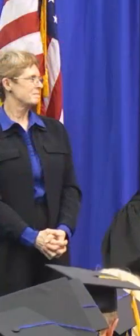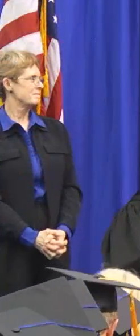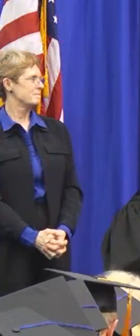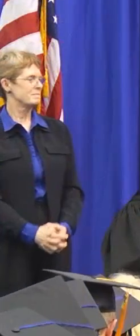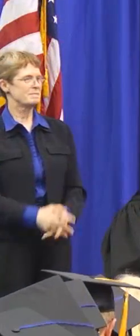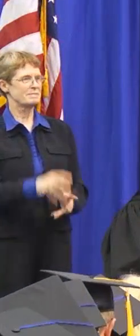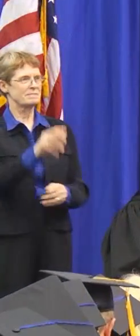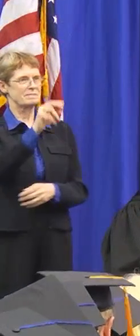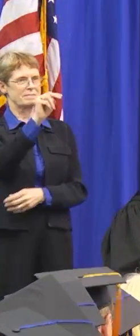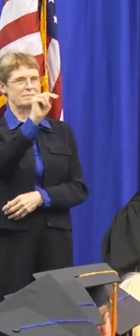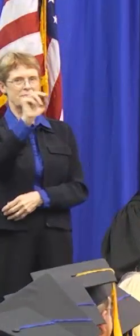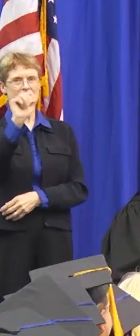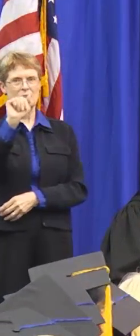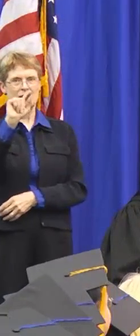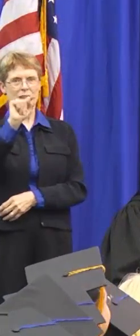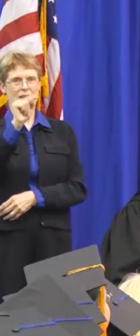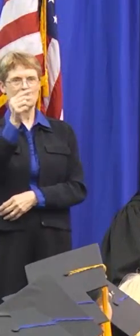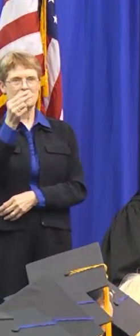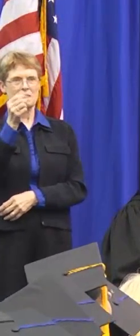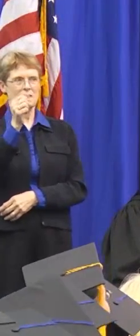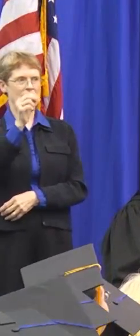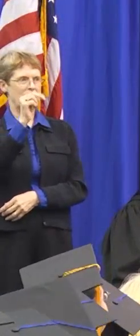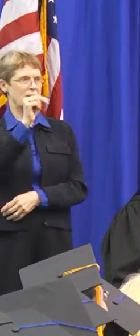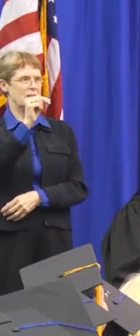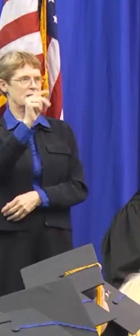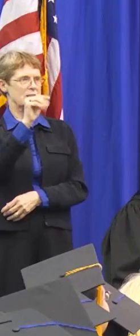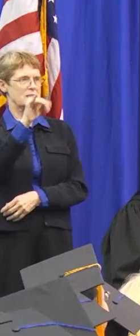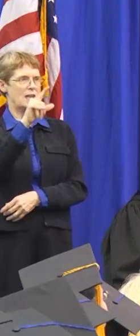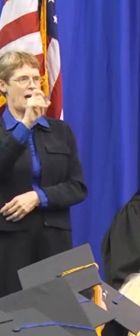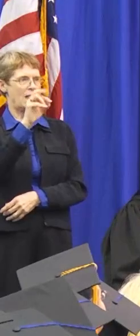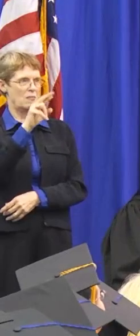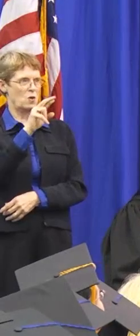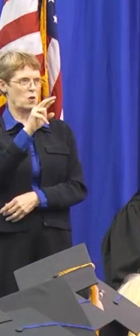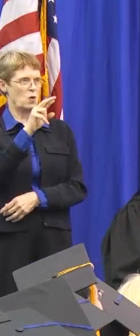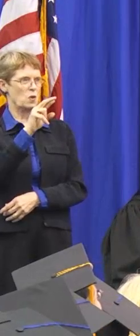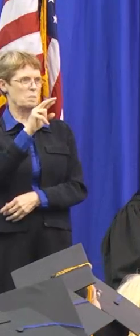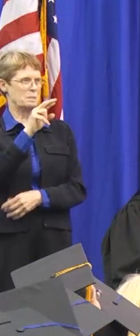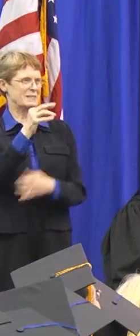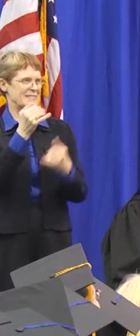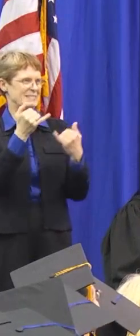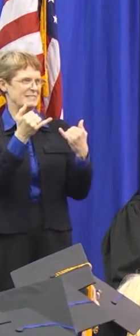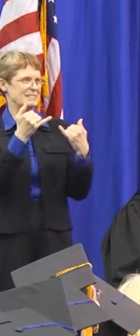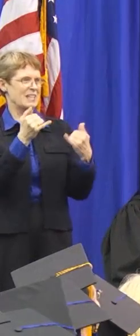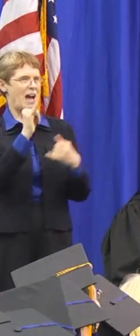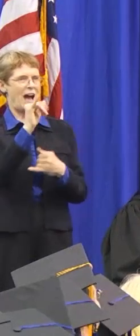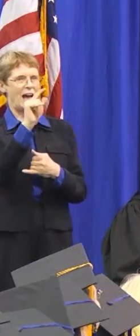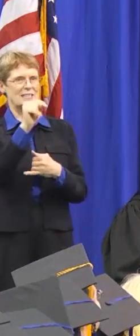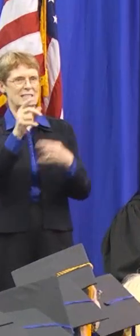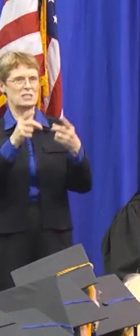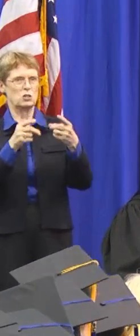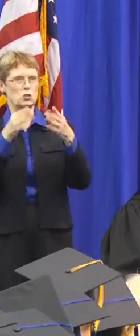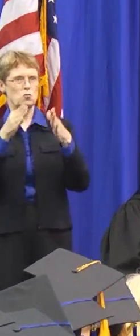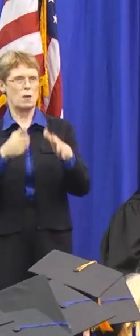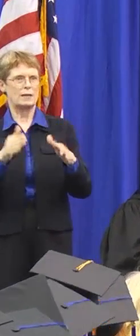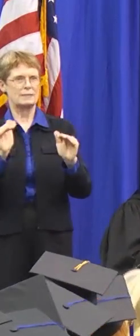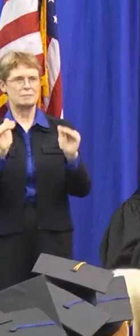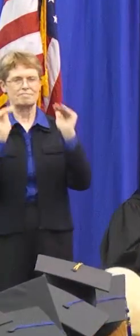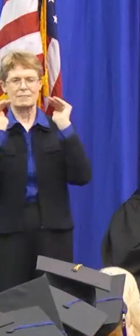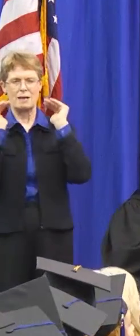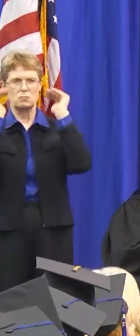Nathan Tyler, interim IT director, outstanding administrator.